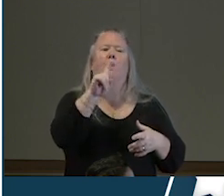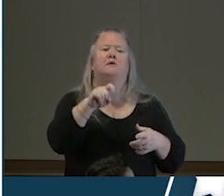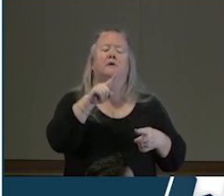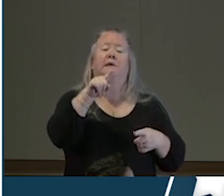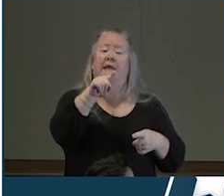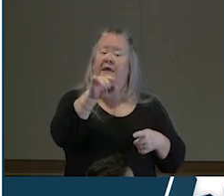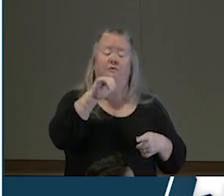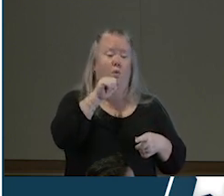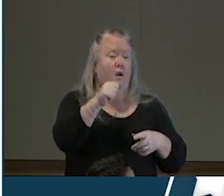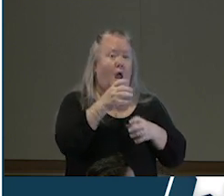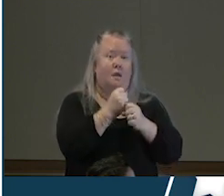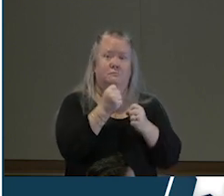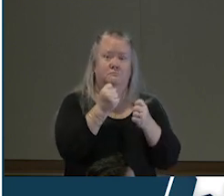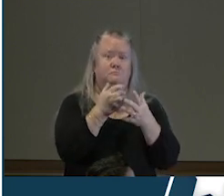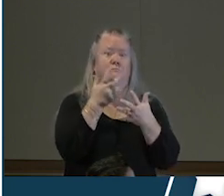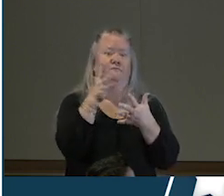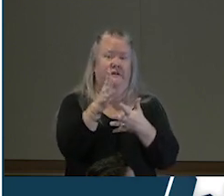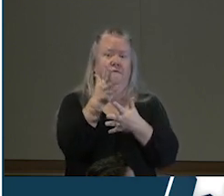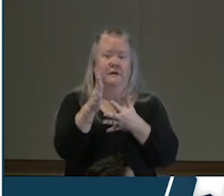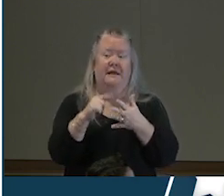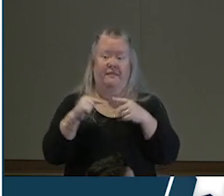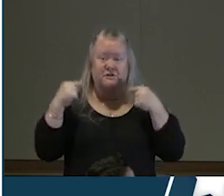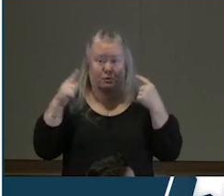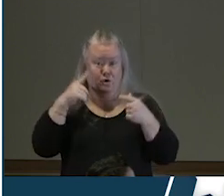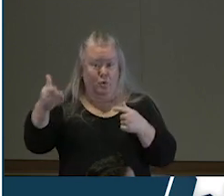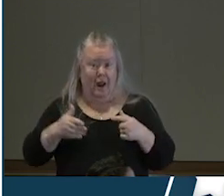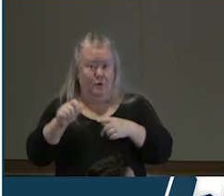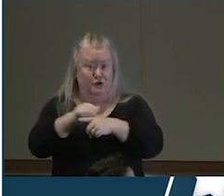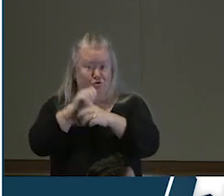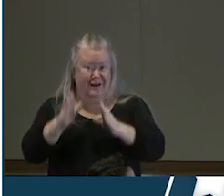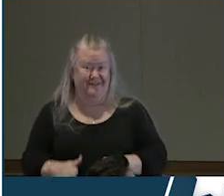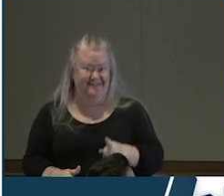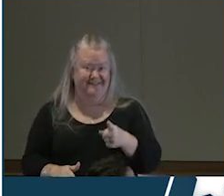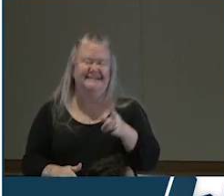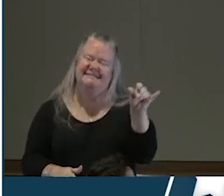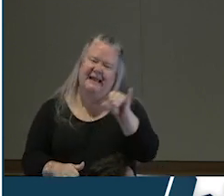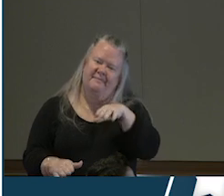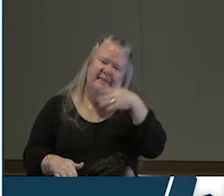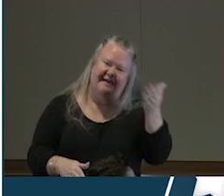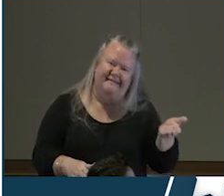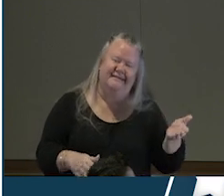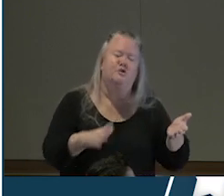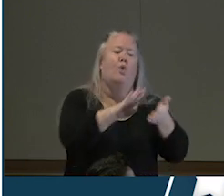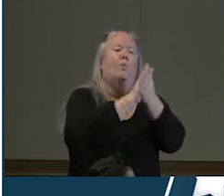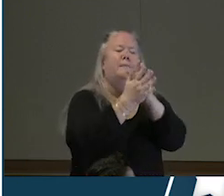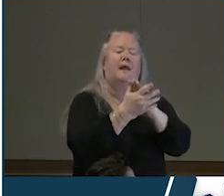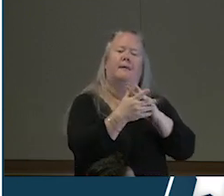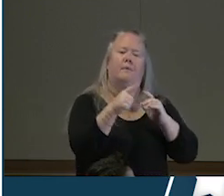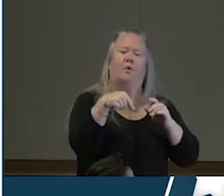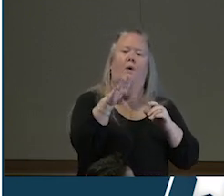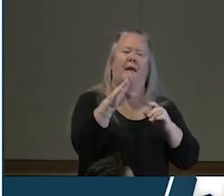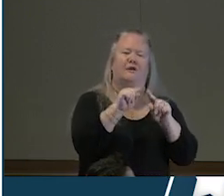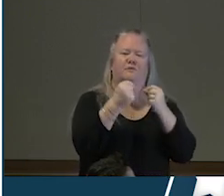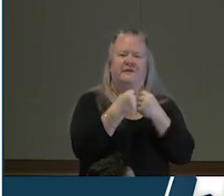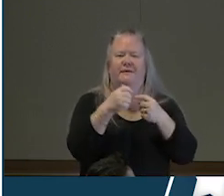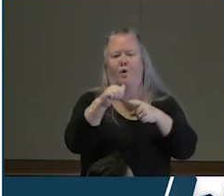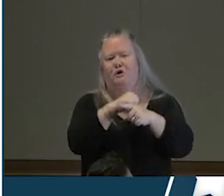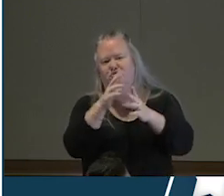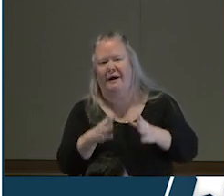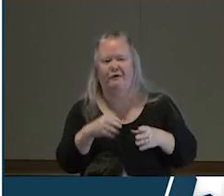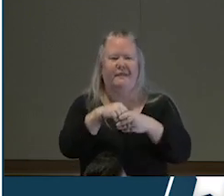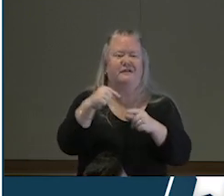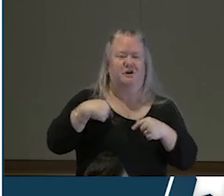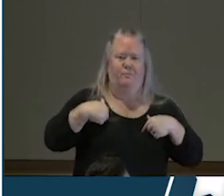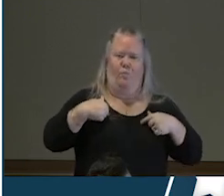if you weren't getting as far as you wanted in the gym, would you hire a trainer, right? And so we become the quarterback to the team or the trainer in the